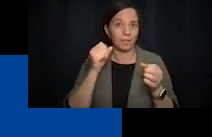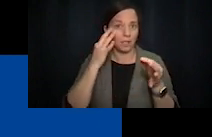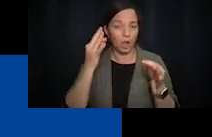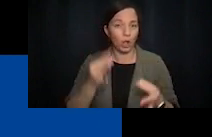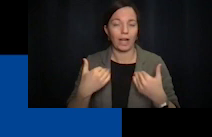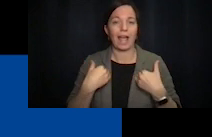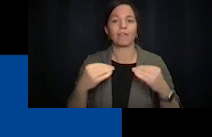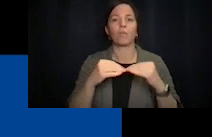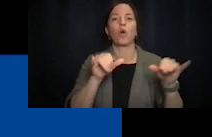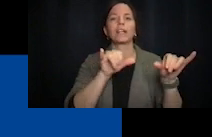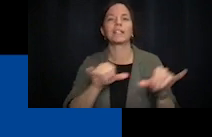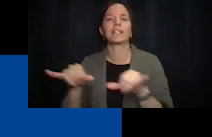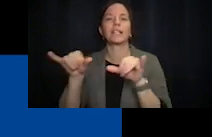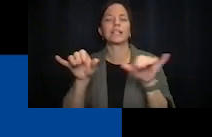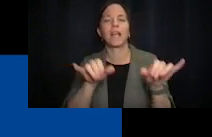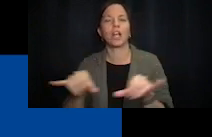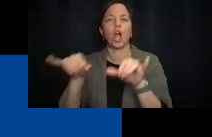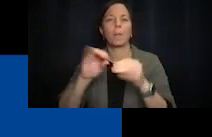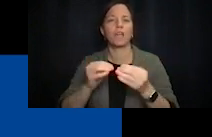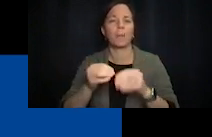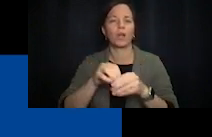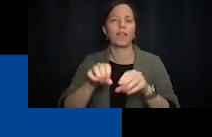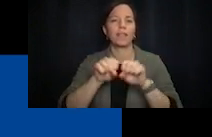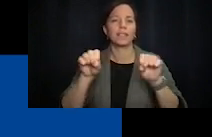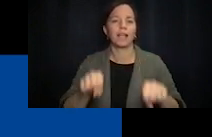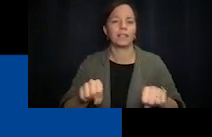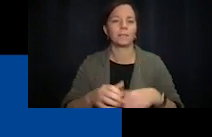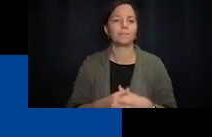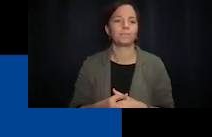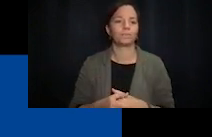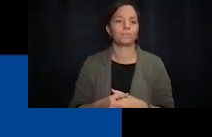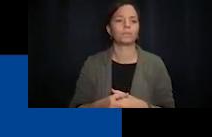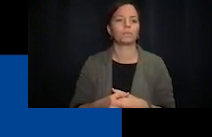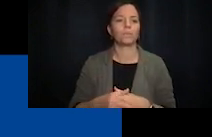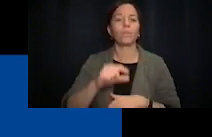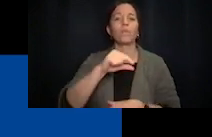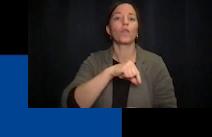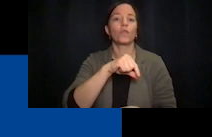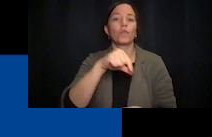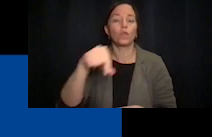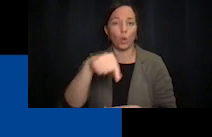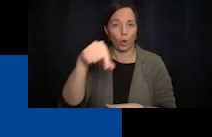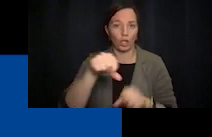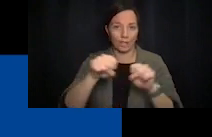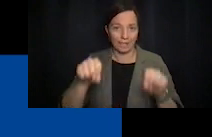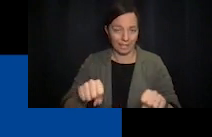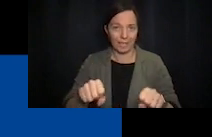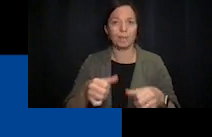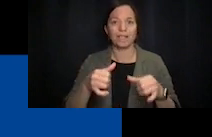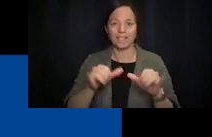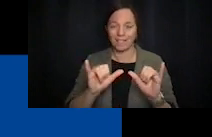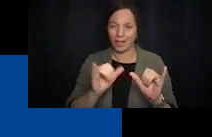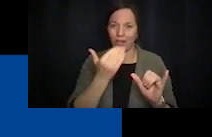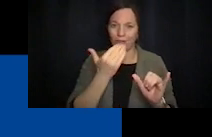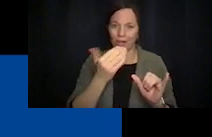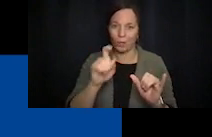more consistent common numbering across our systems. The core, Mary, great question. The quarter system is still a huge question. We're not that far into some of the